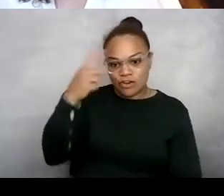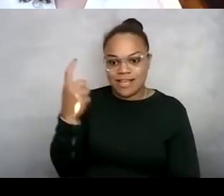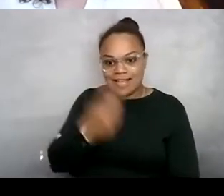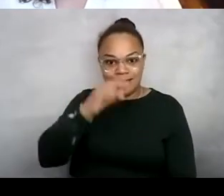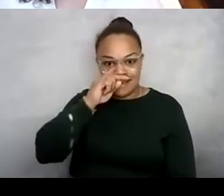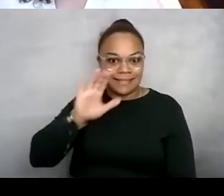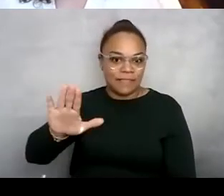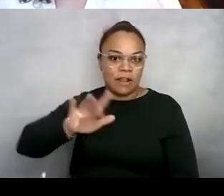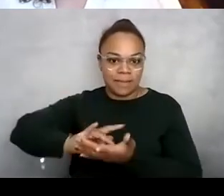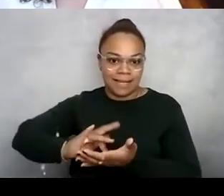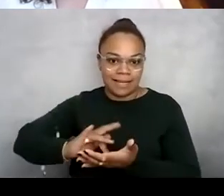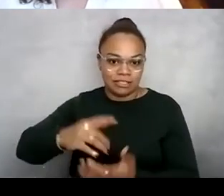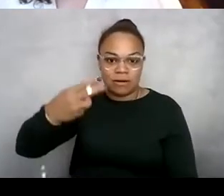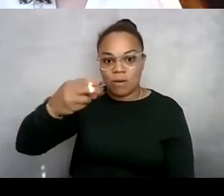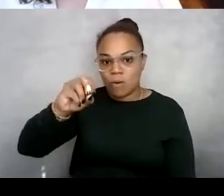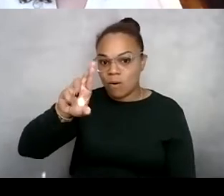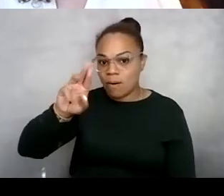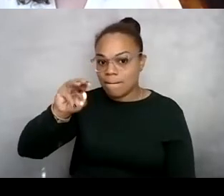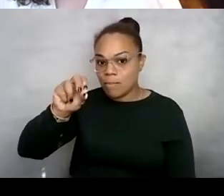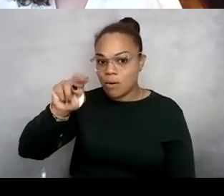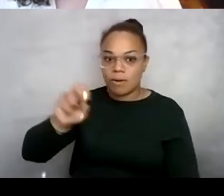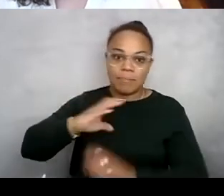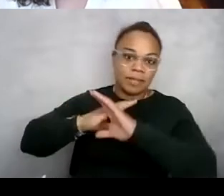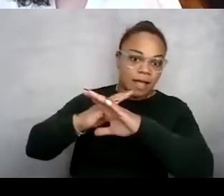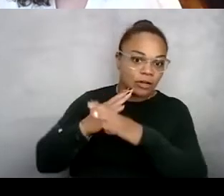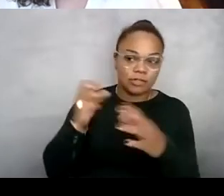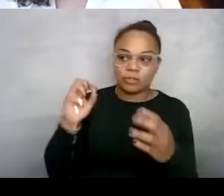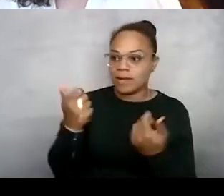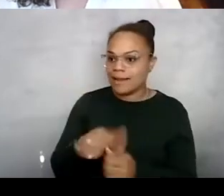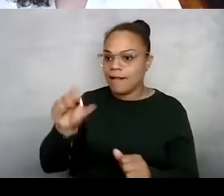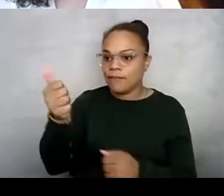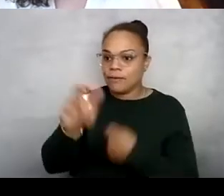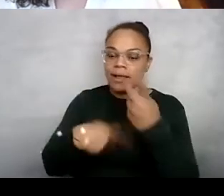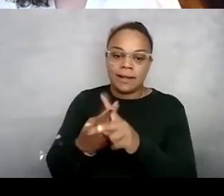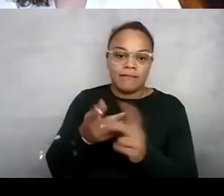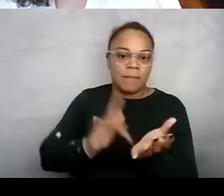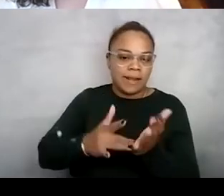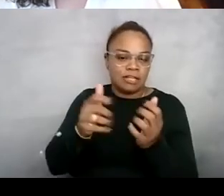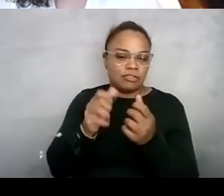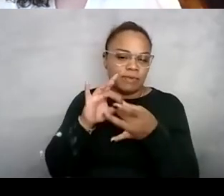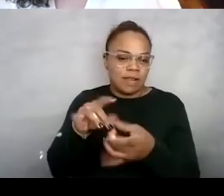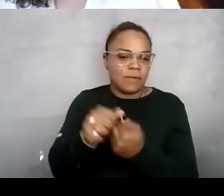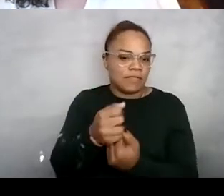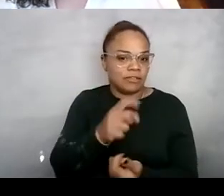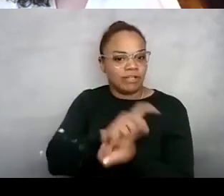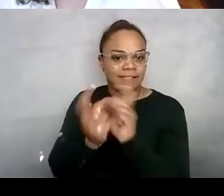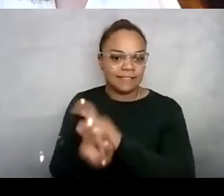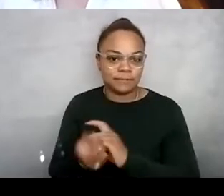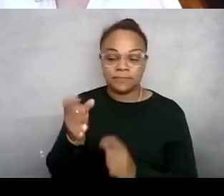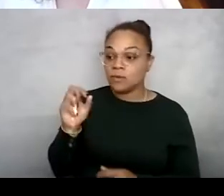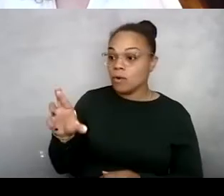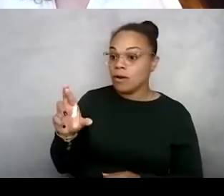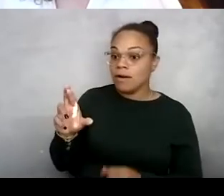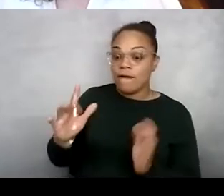blockers or any kind of medication that's transition related. It's also the people who are pharmacists that fill those